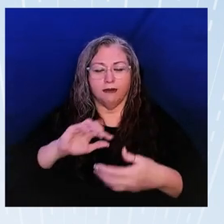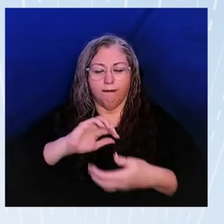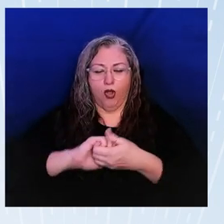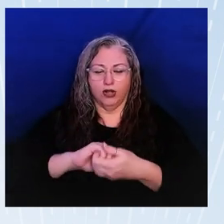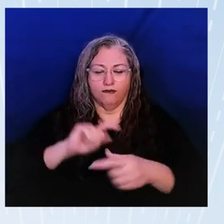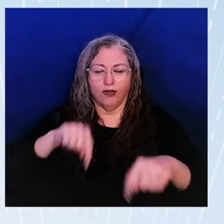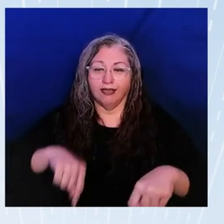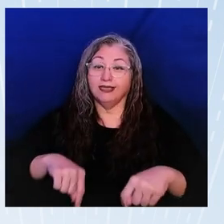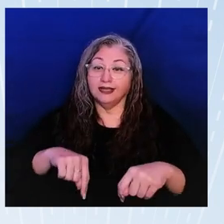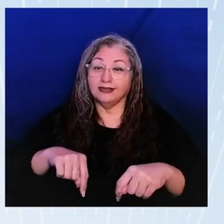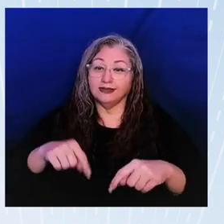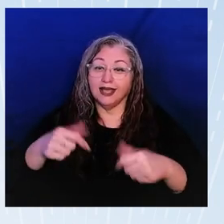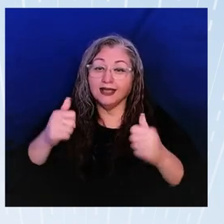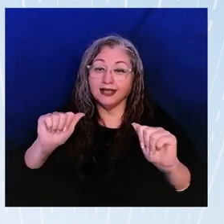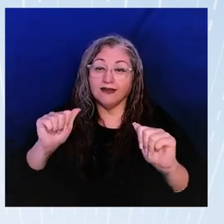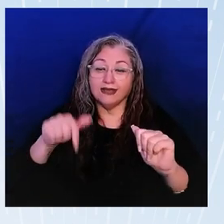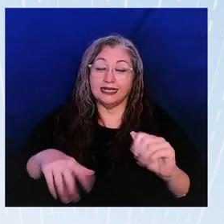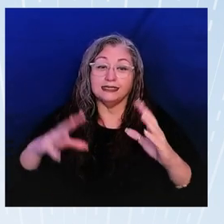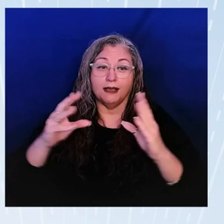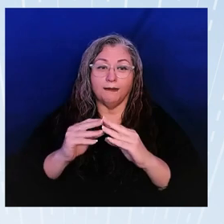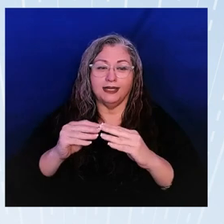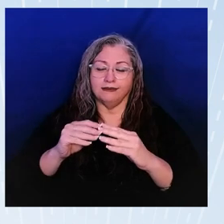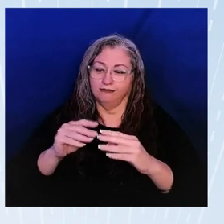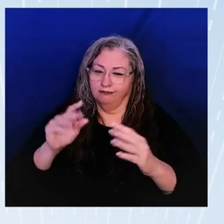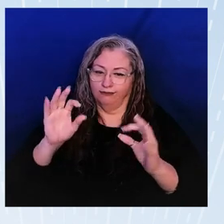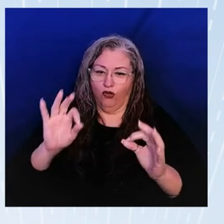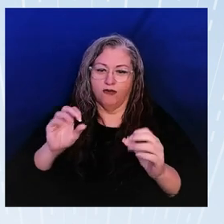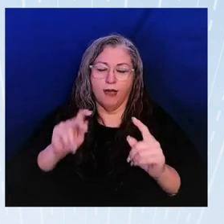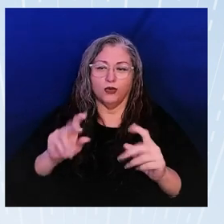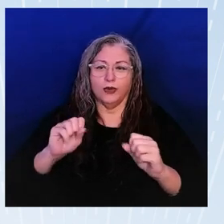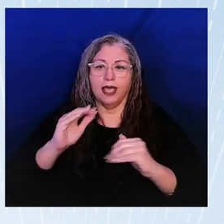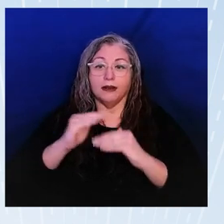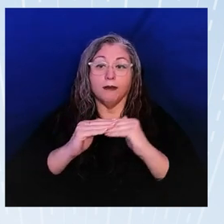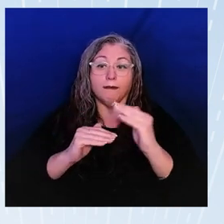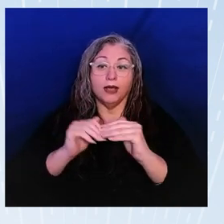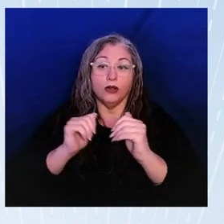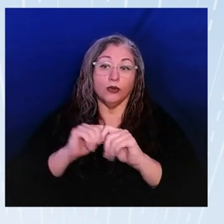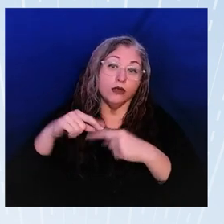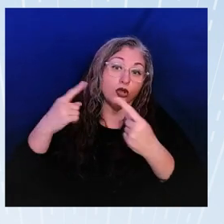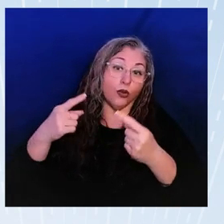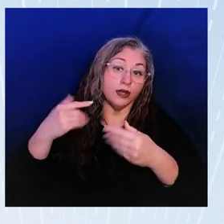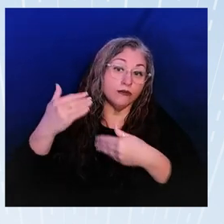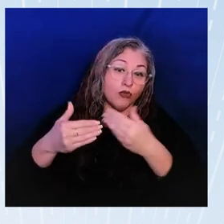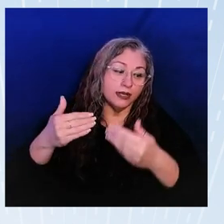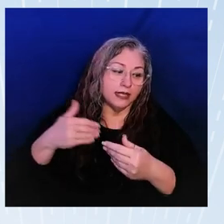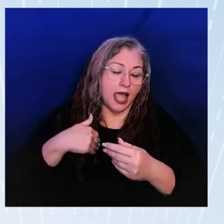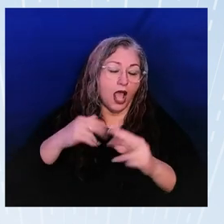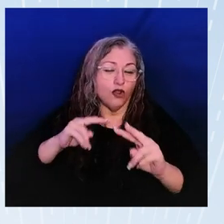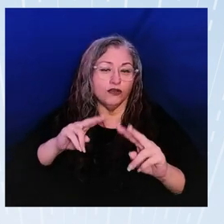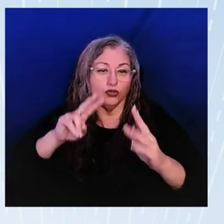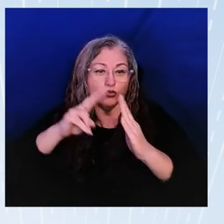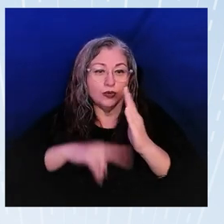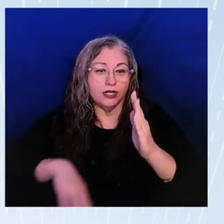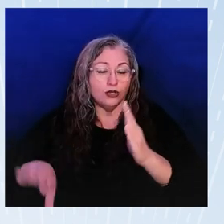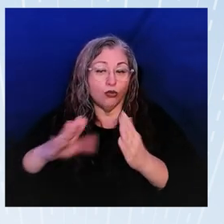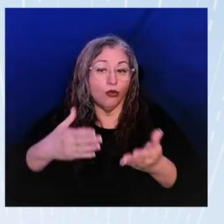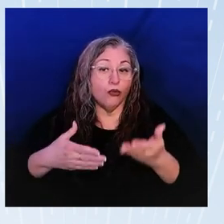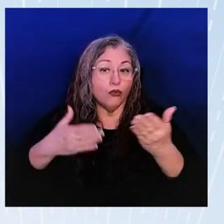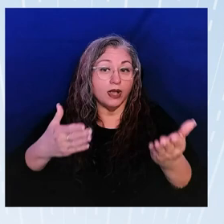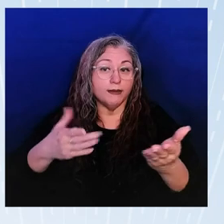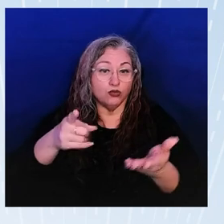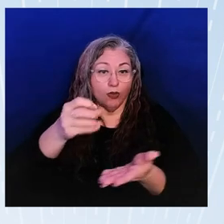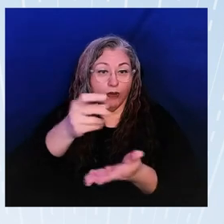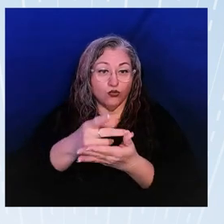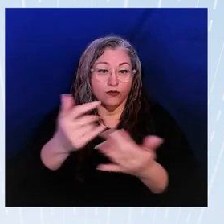endeavor. Today's meeting is another opportunity to build on our progress. I look forward to reading the recommendations that you approve today. Thank